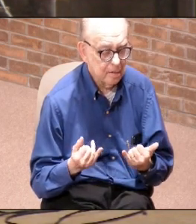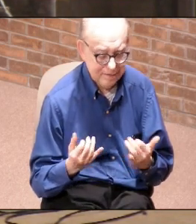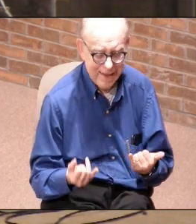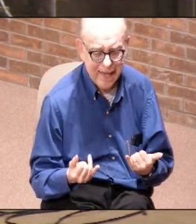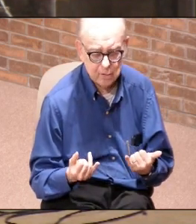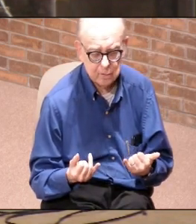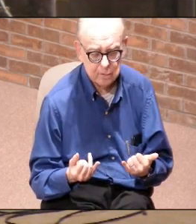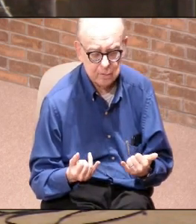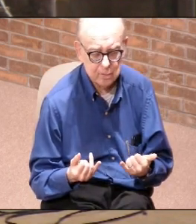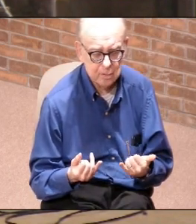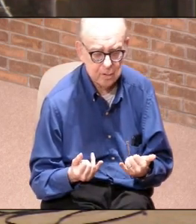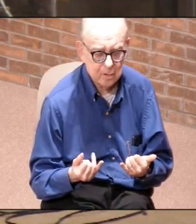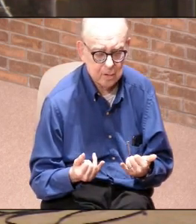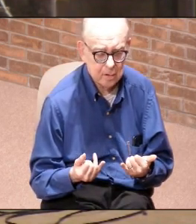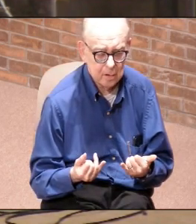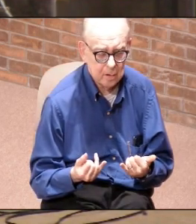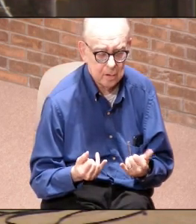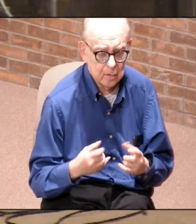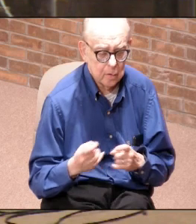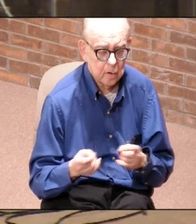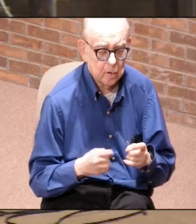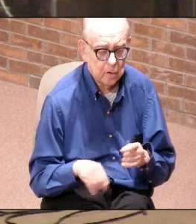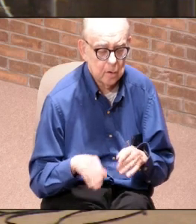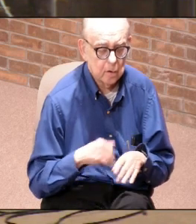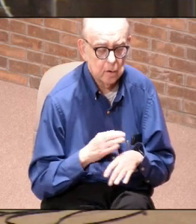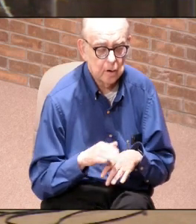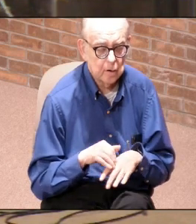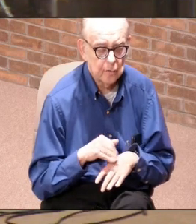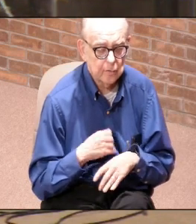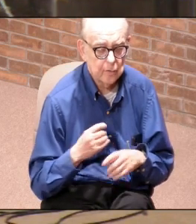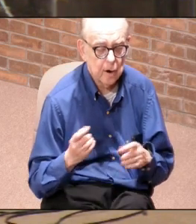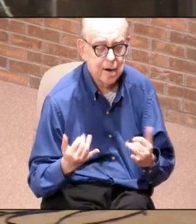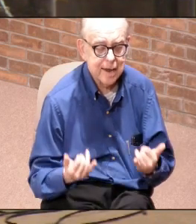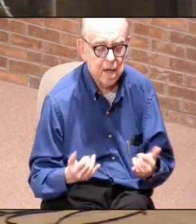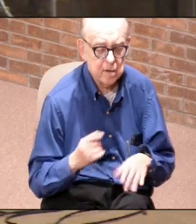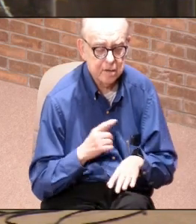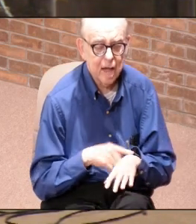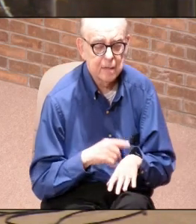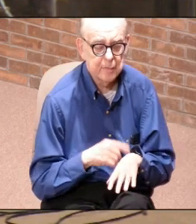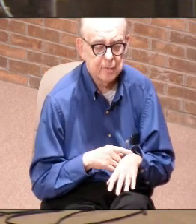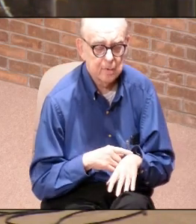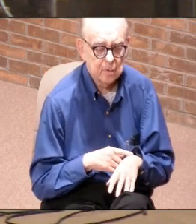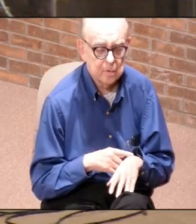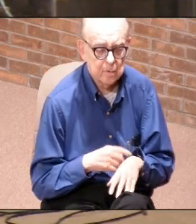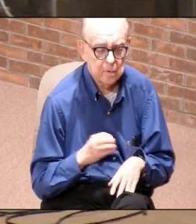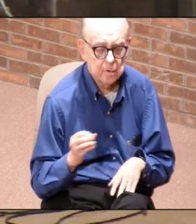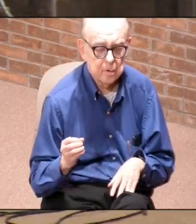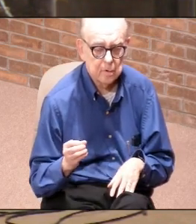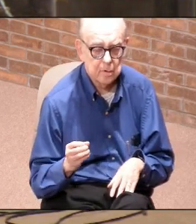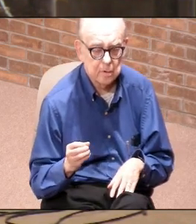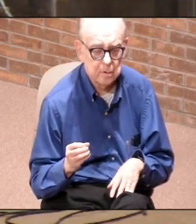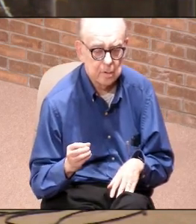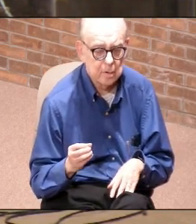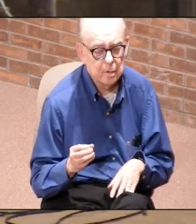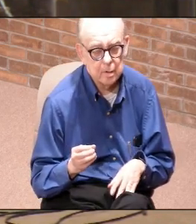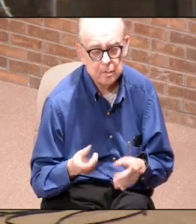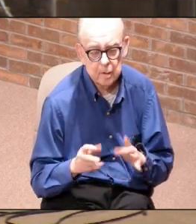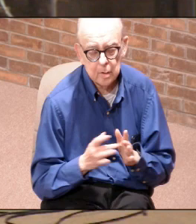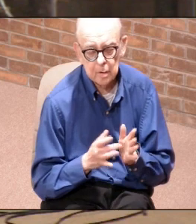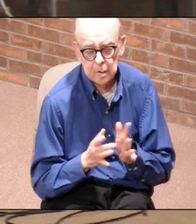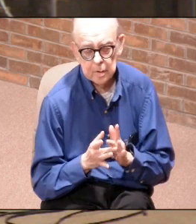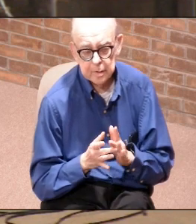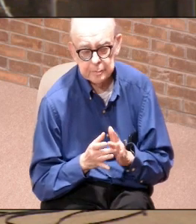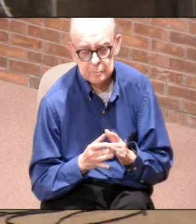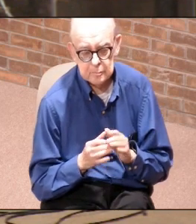right now, or reigning over our present time? So, when